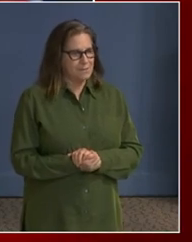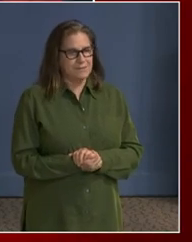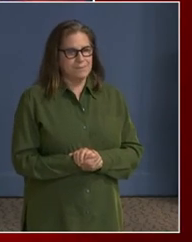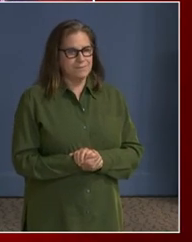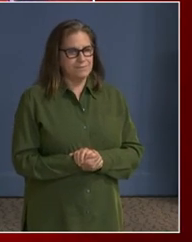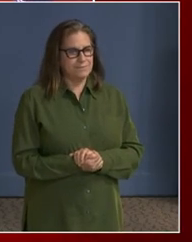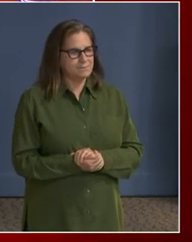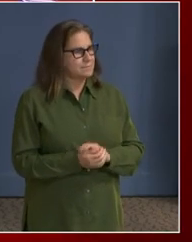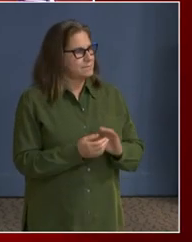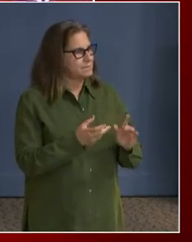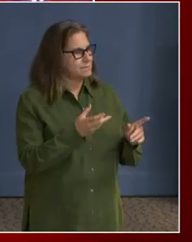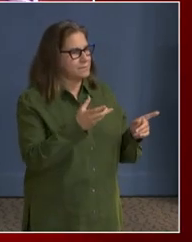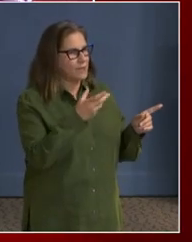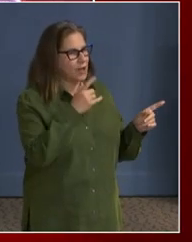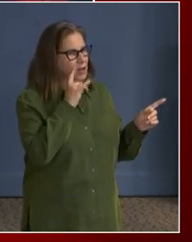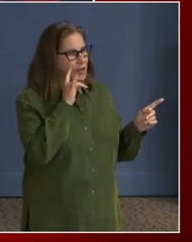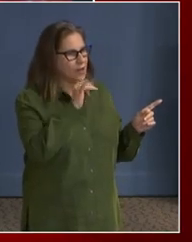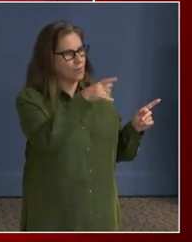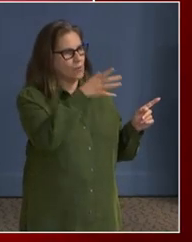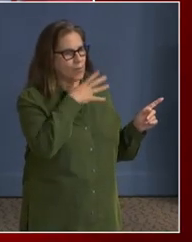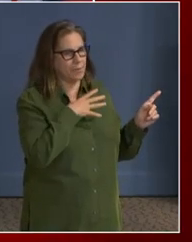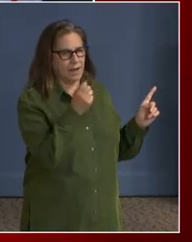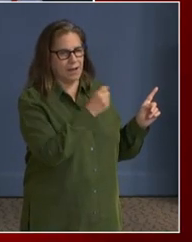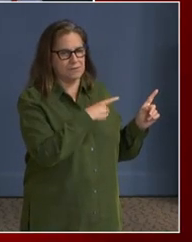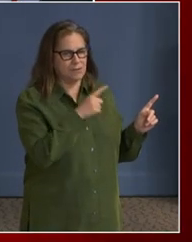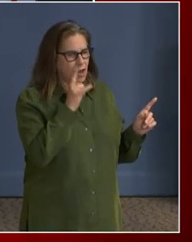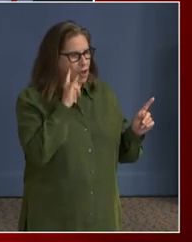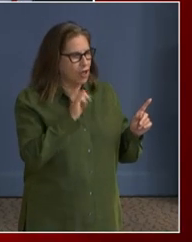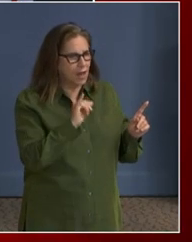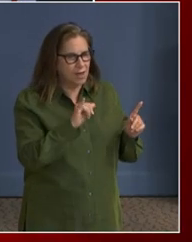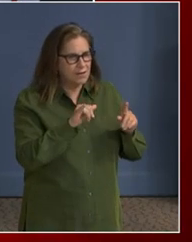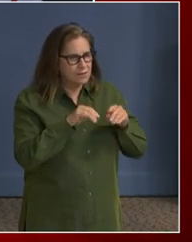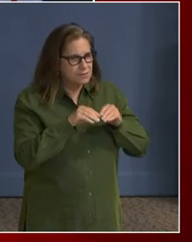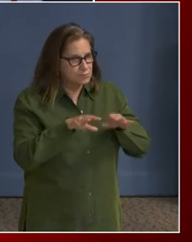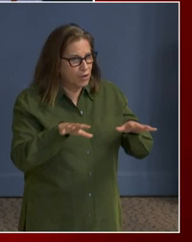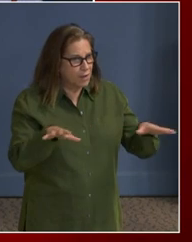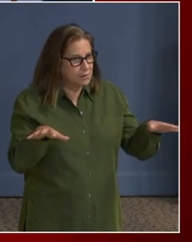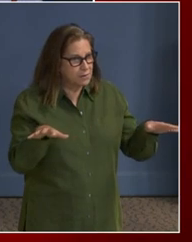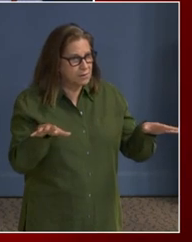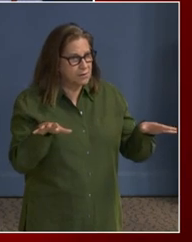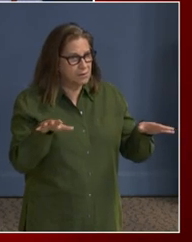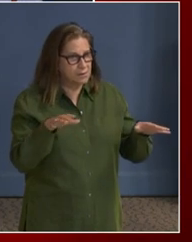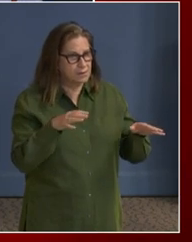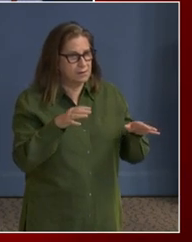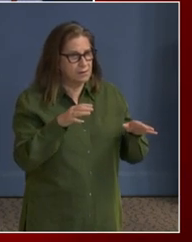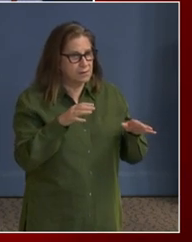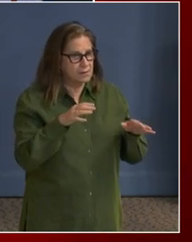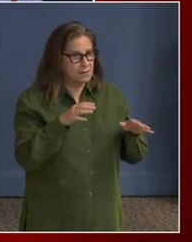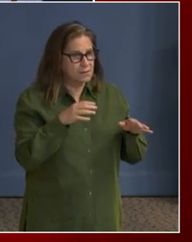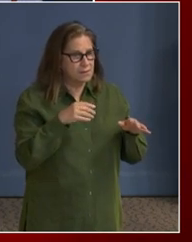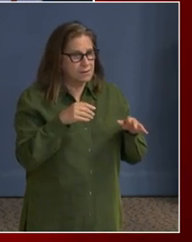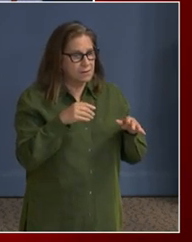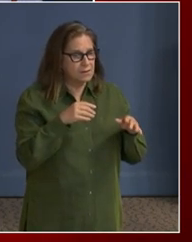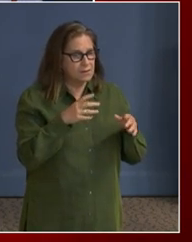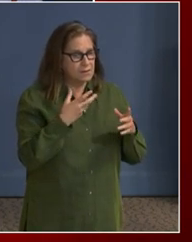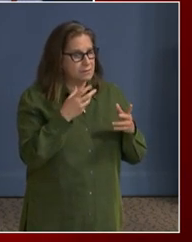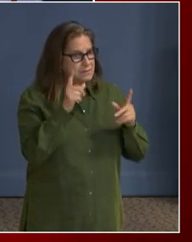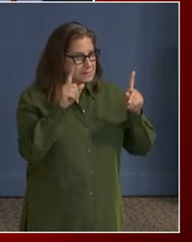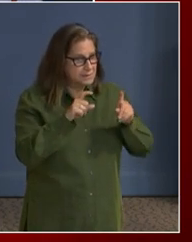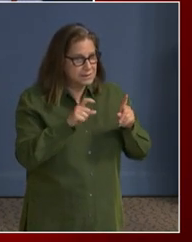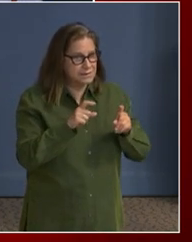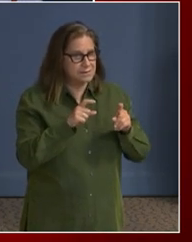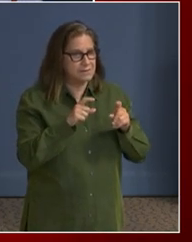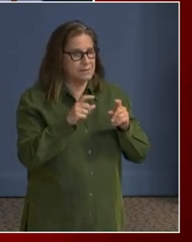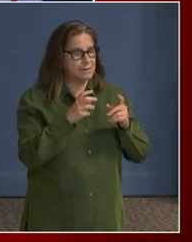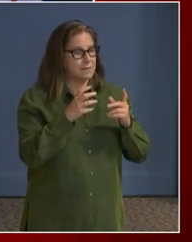a number, maybe this is a question for Dr. Nesbitt, do you have a number that you're aiming for that we need to see, I don't know, 10 cases a day, 20 cases a day in order to have sustained